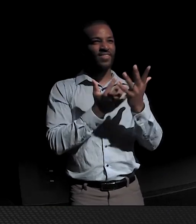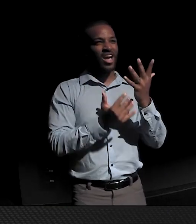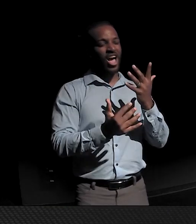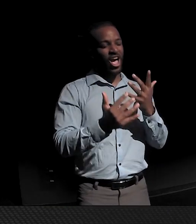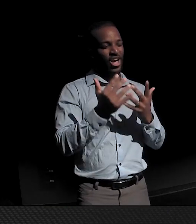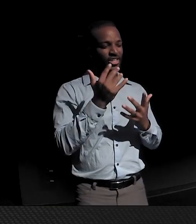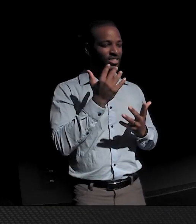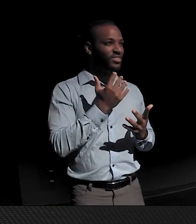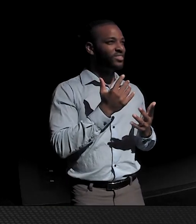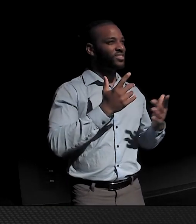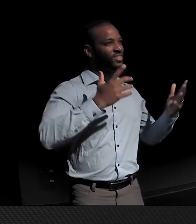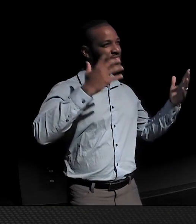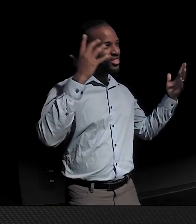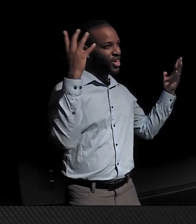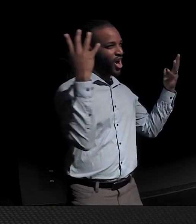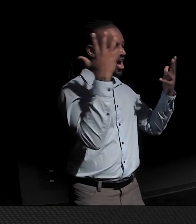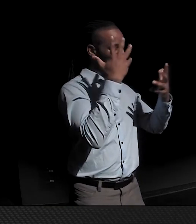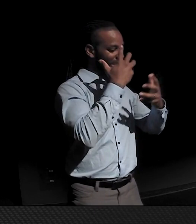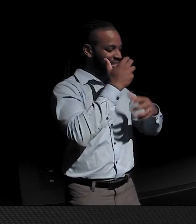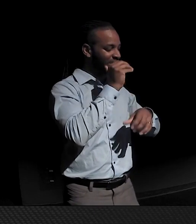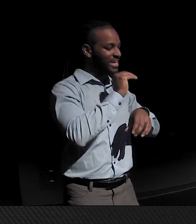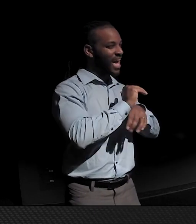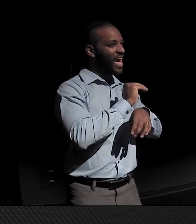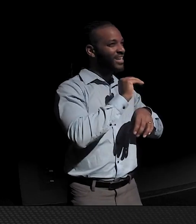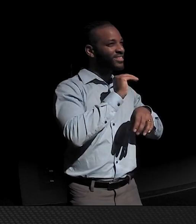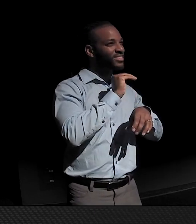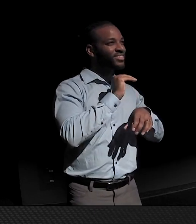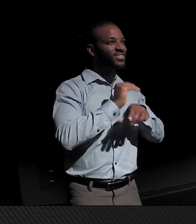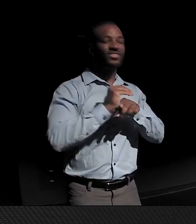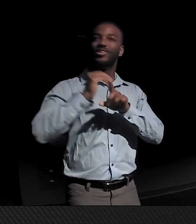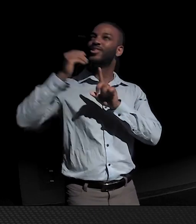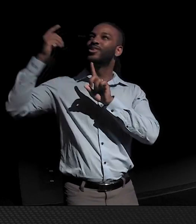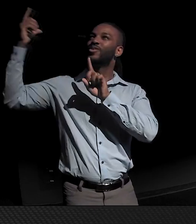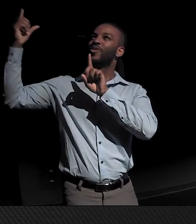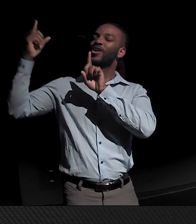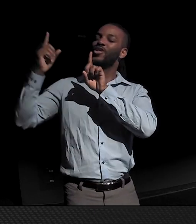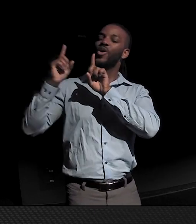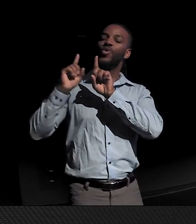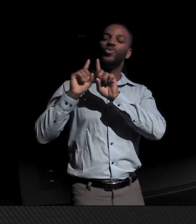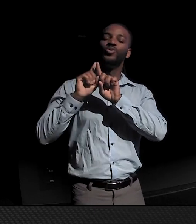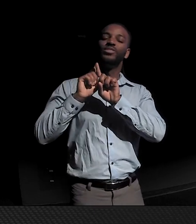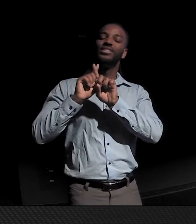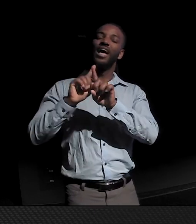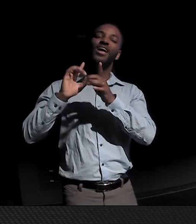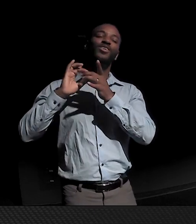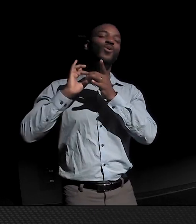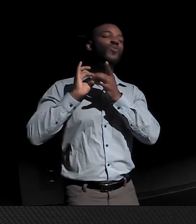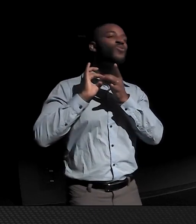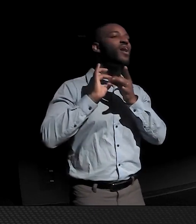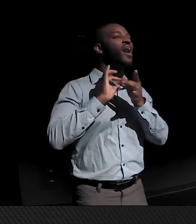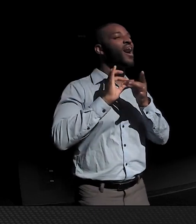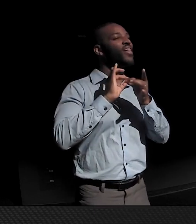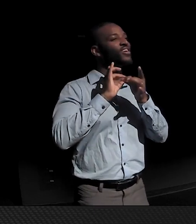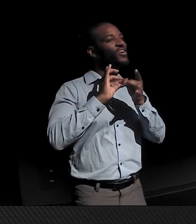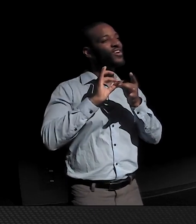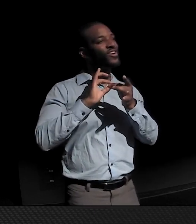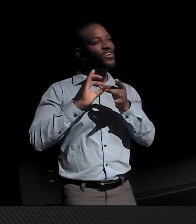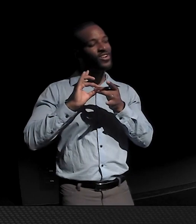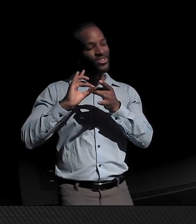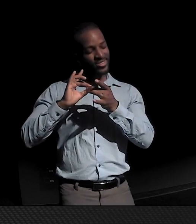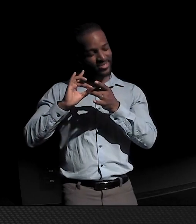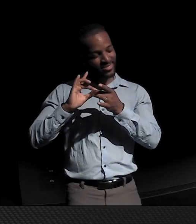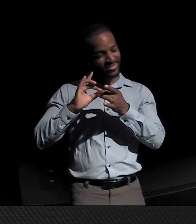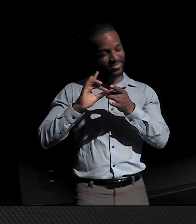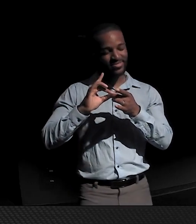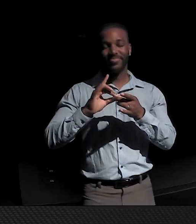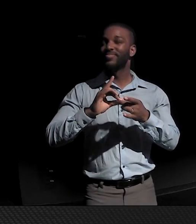fire. In darkest night, you are close like no other.